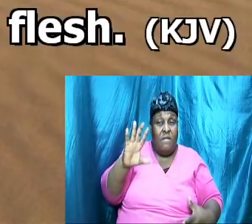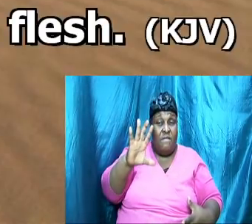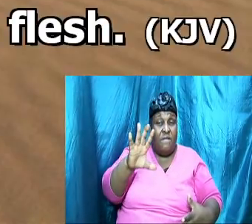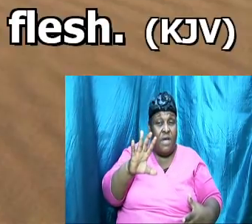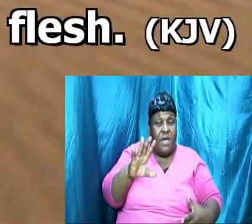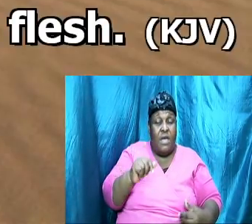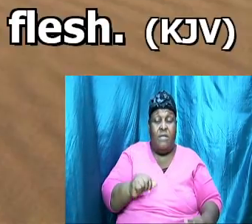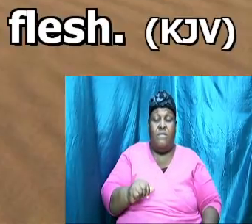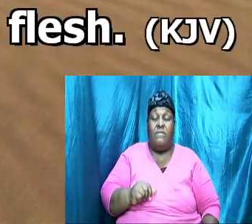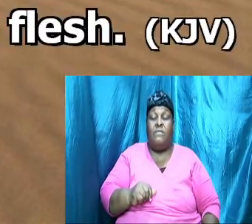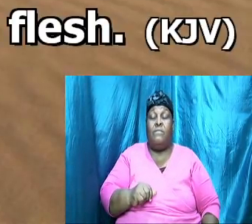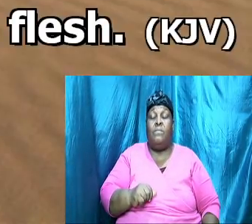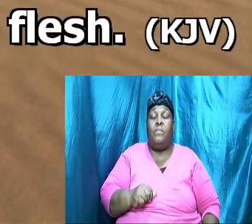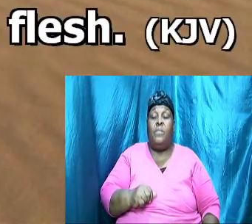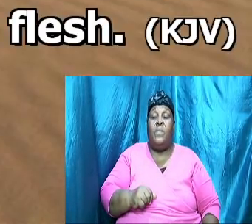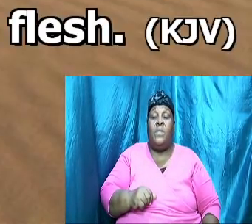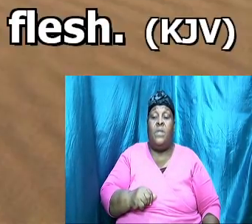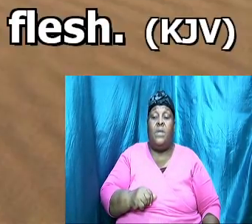32